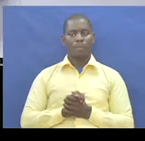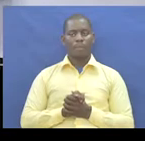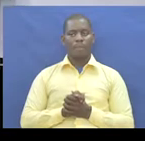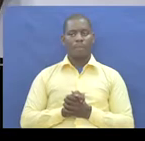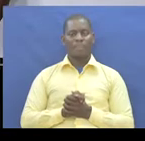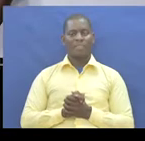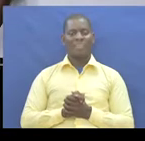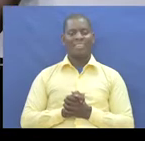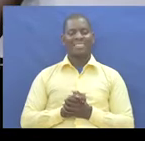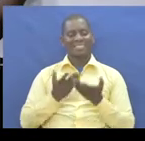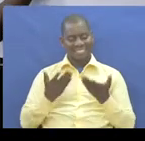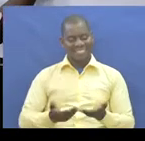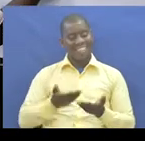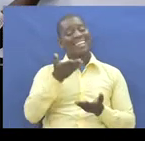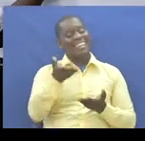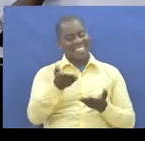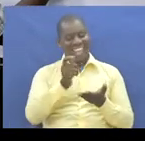a body.